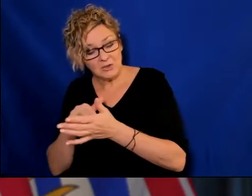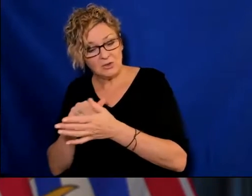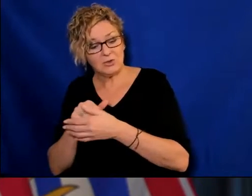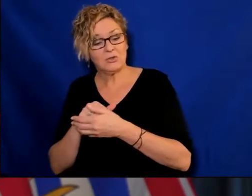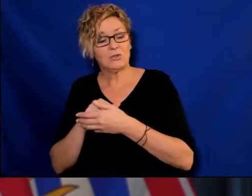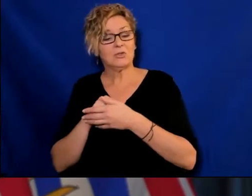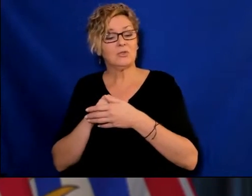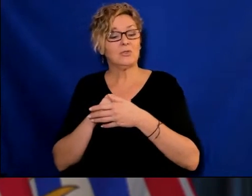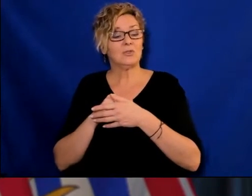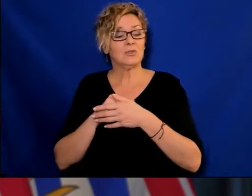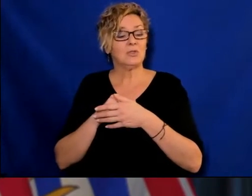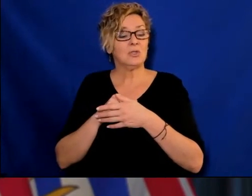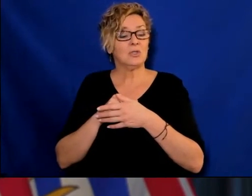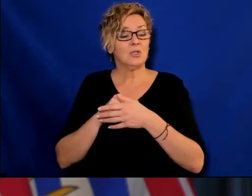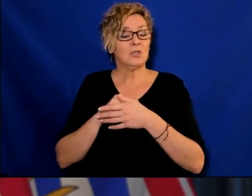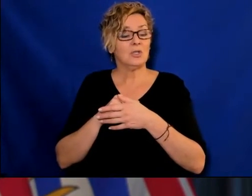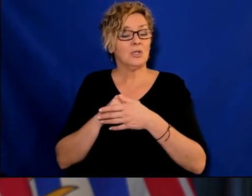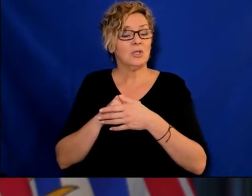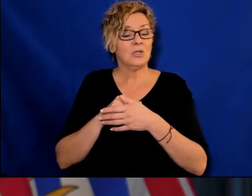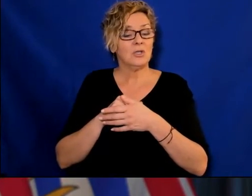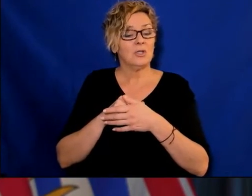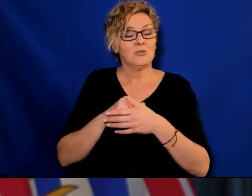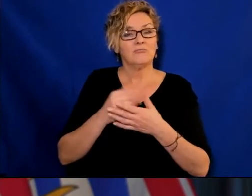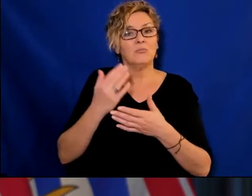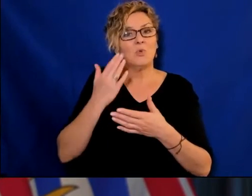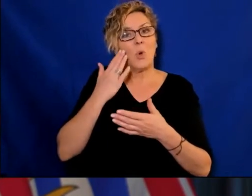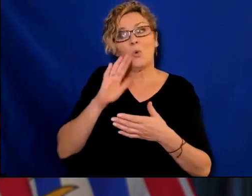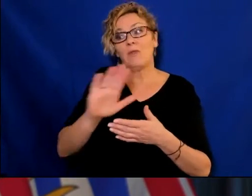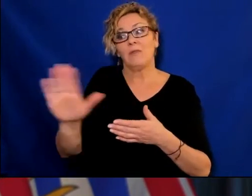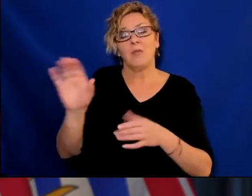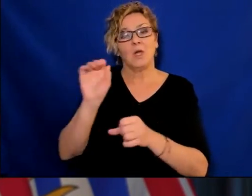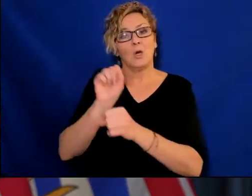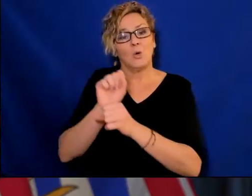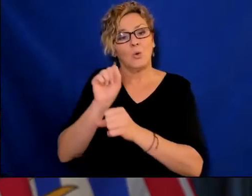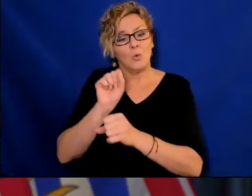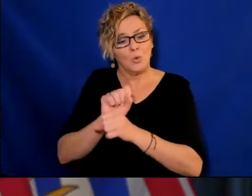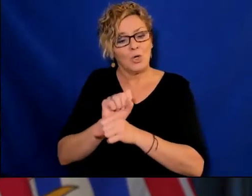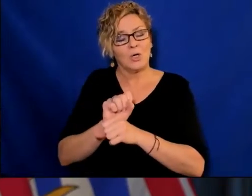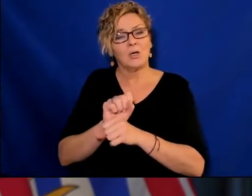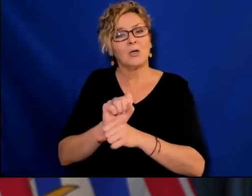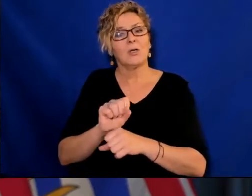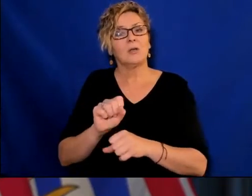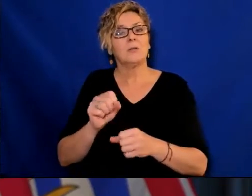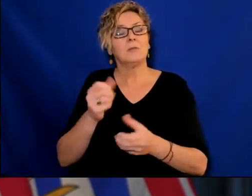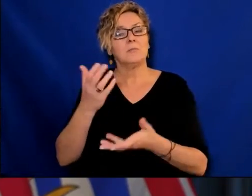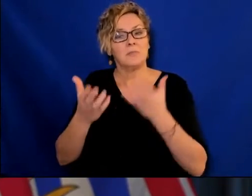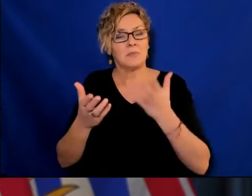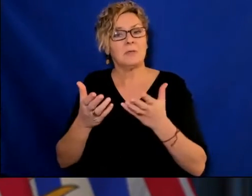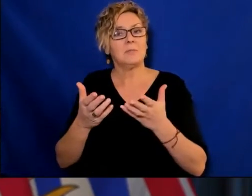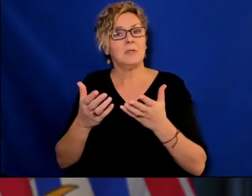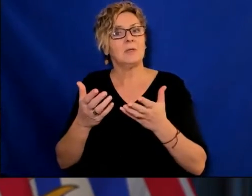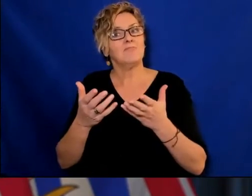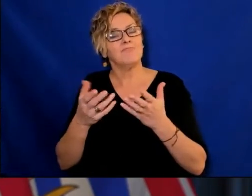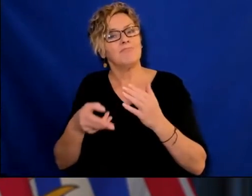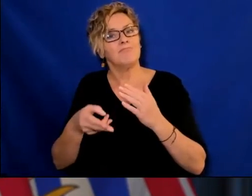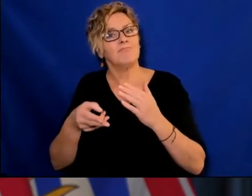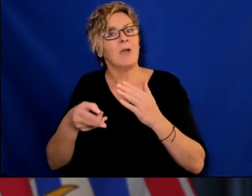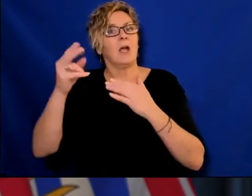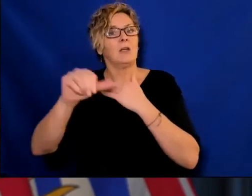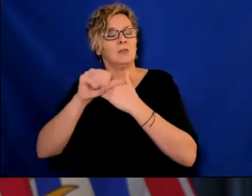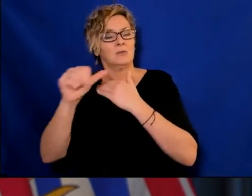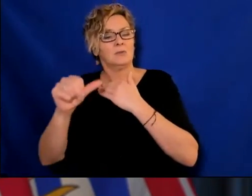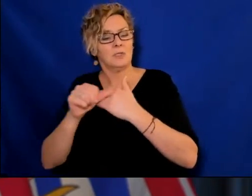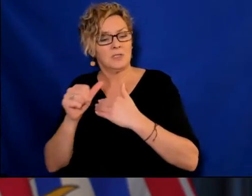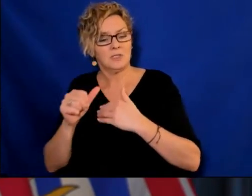targeting a community. We know that there has been transmission in every community. And this virus does not tell the